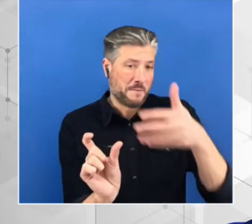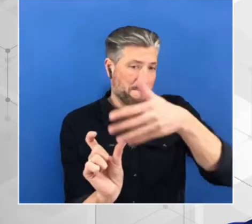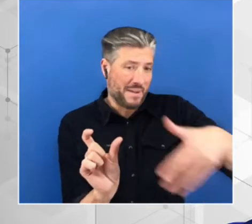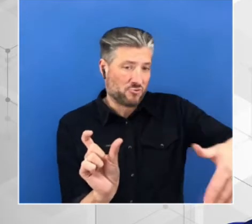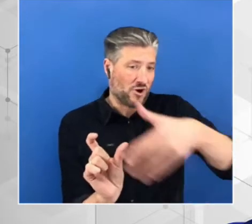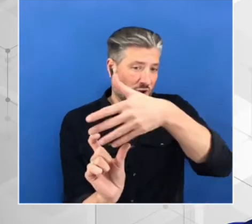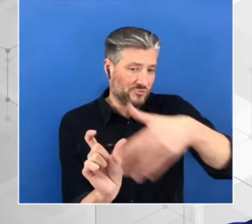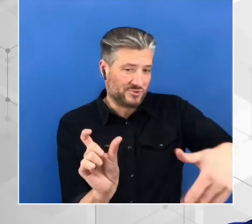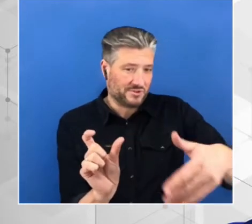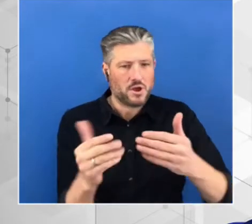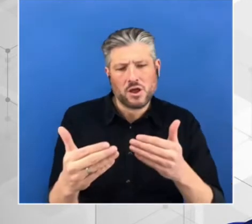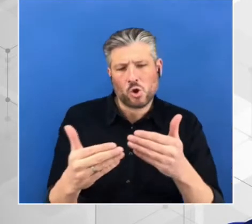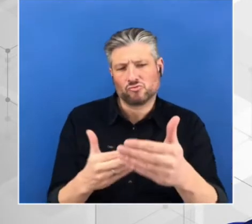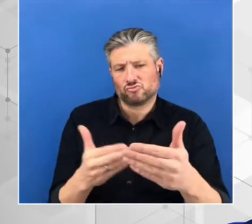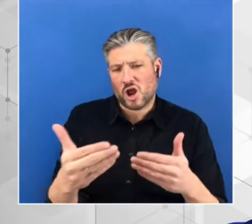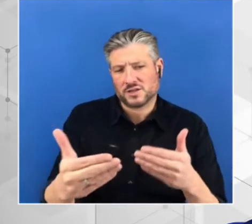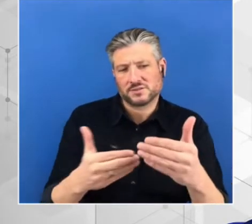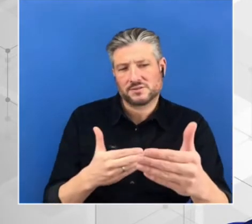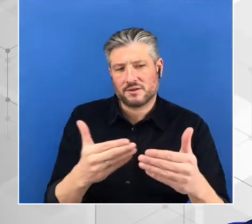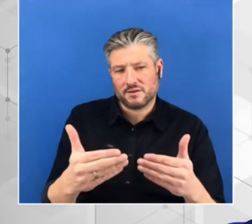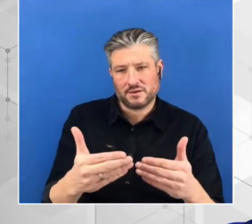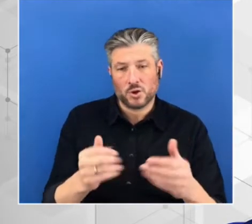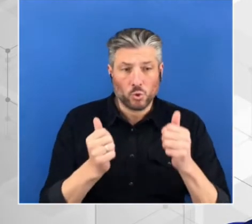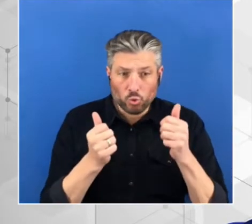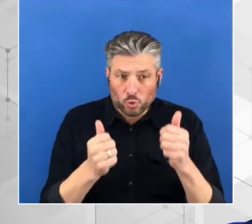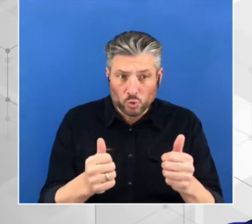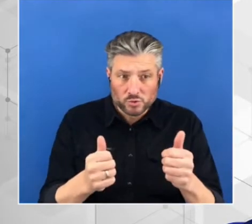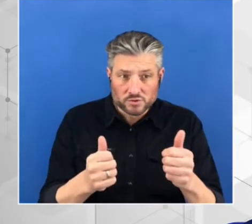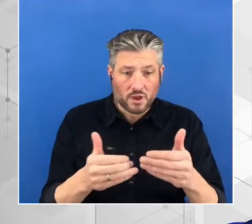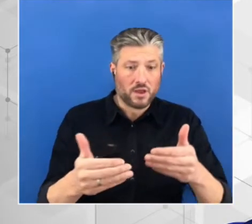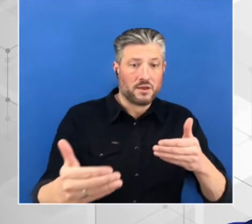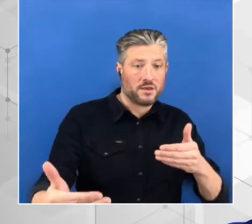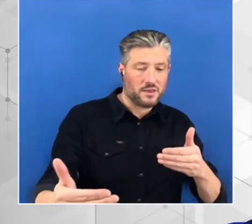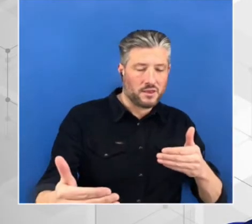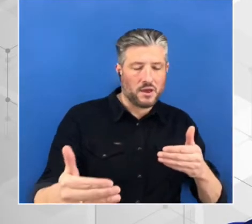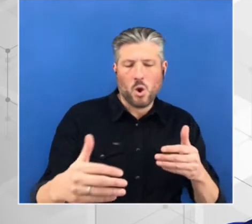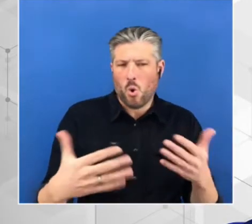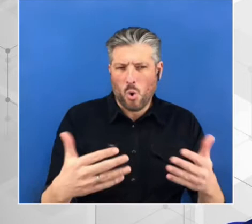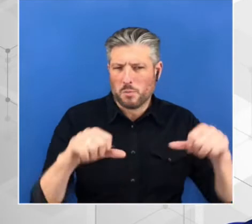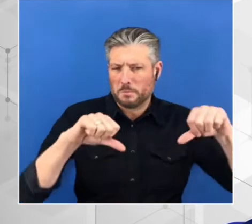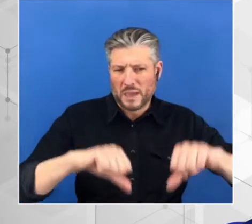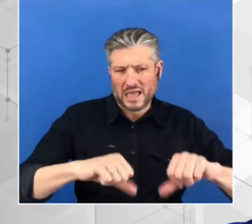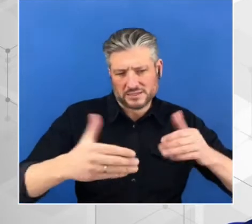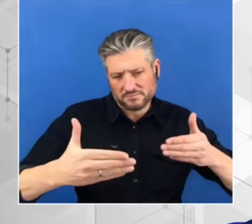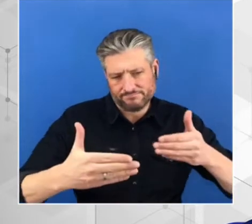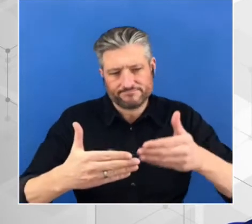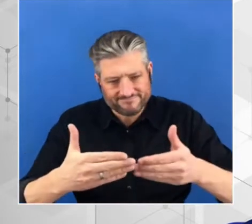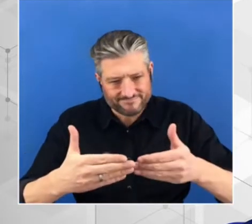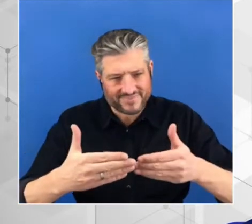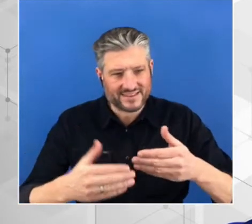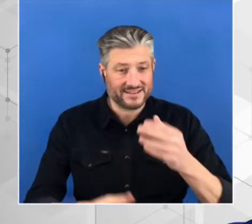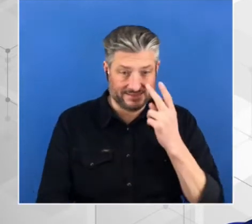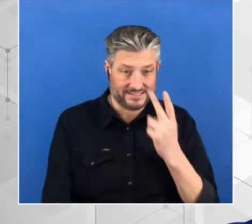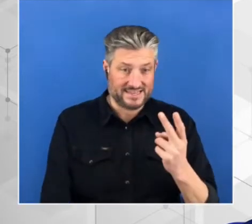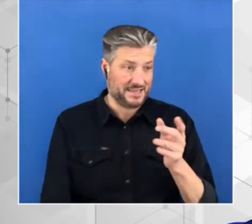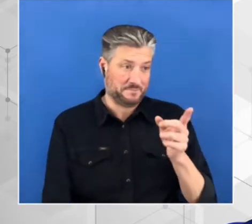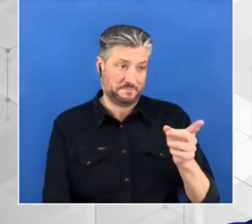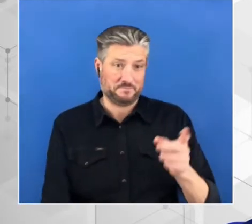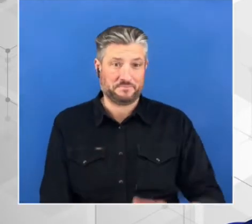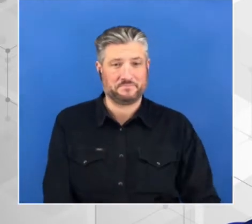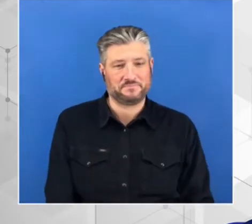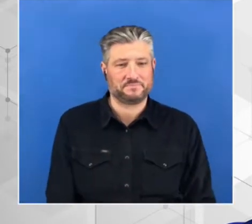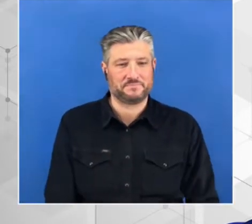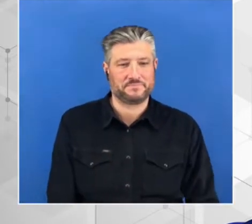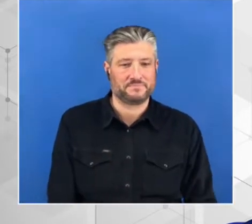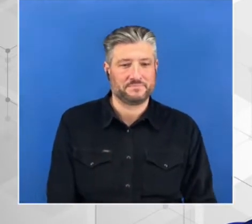is located. As well, you have it in Firefox, pretty much the same color picker, so both browser has